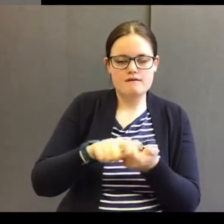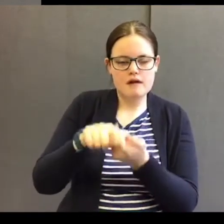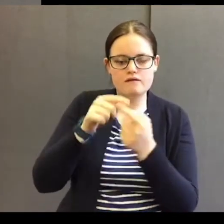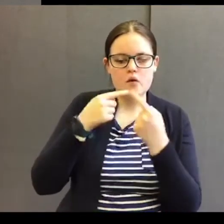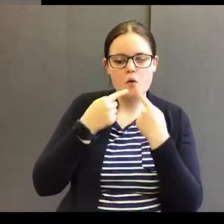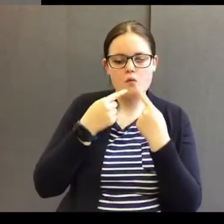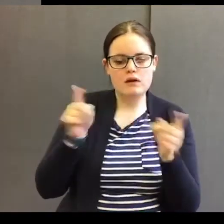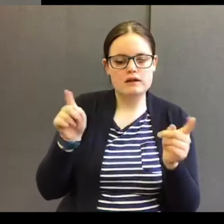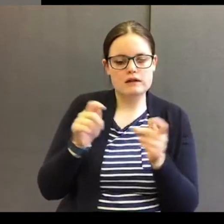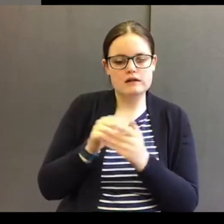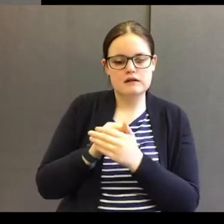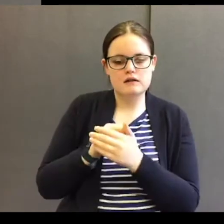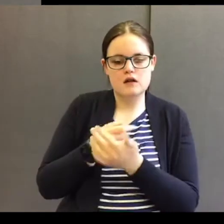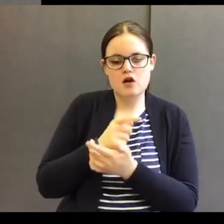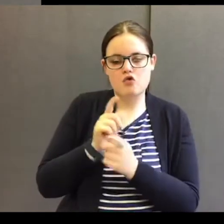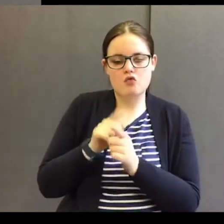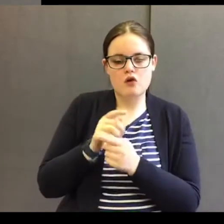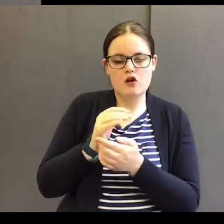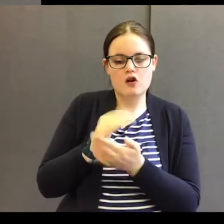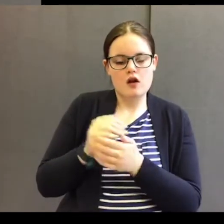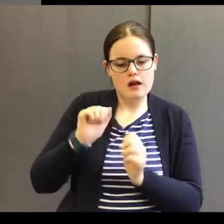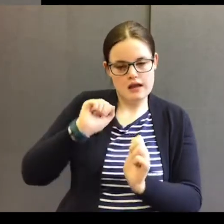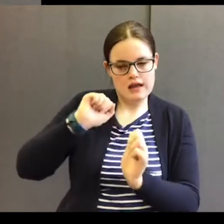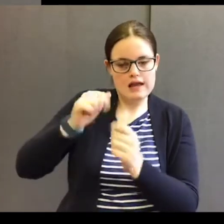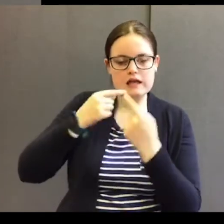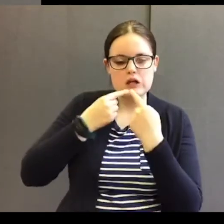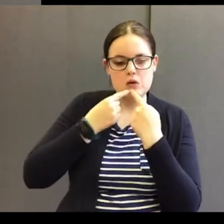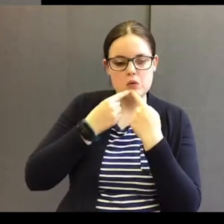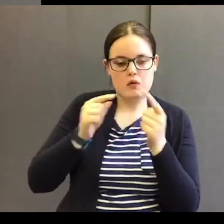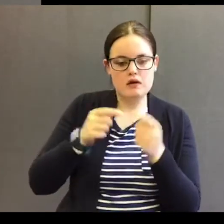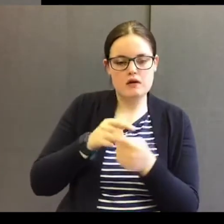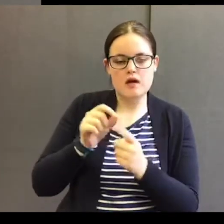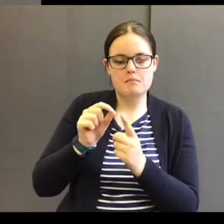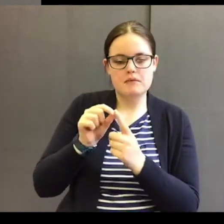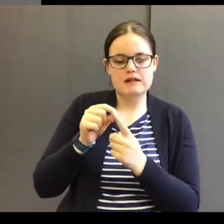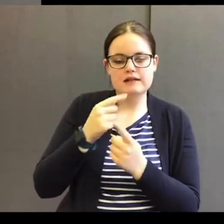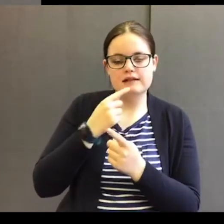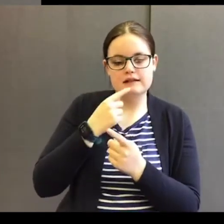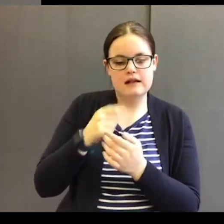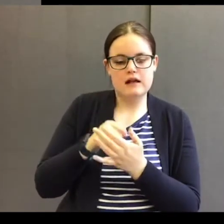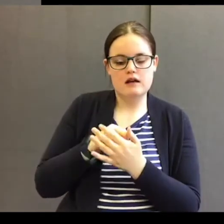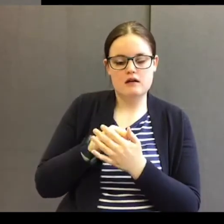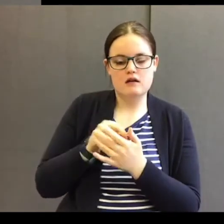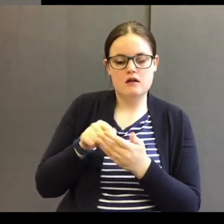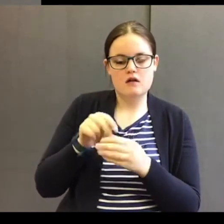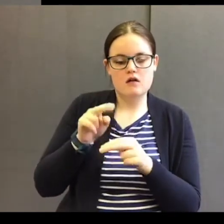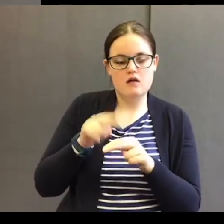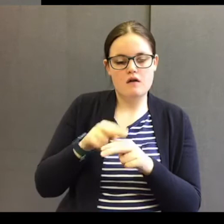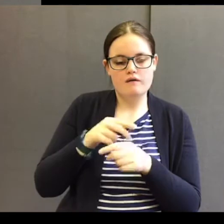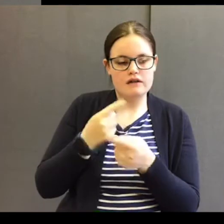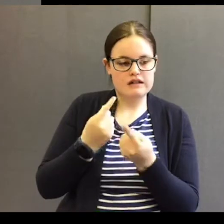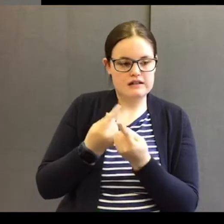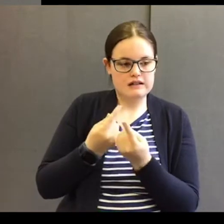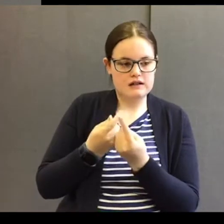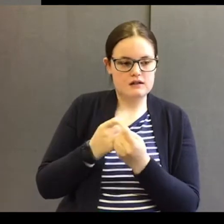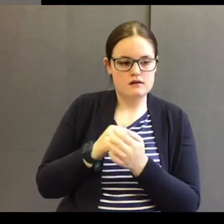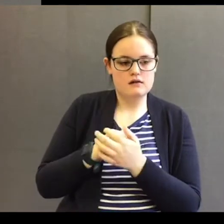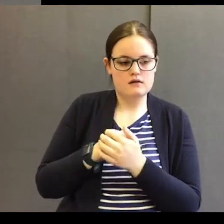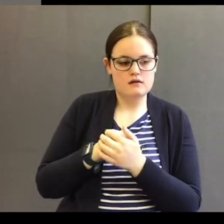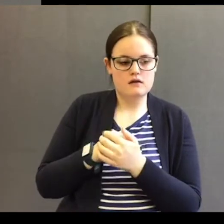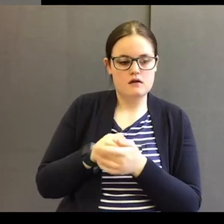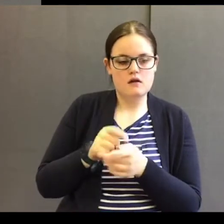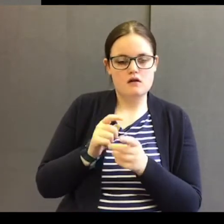to be faithful witnesses. We are his witnesses, says Peter, of